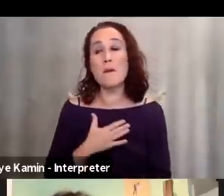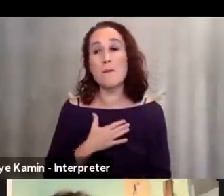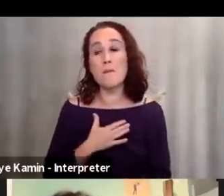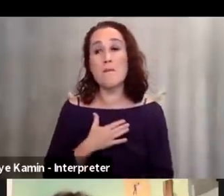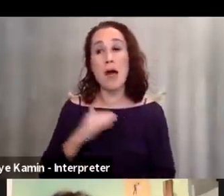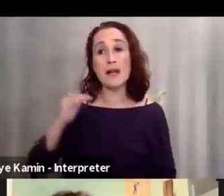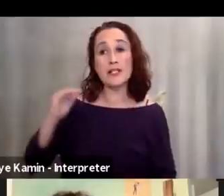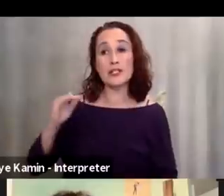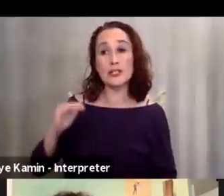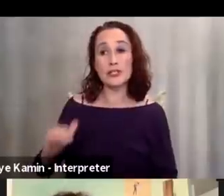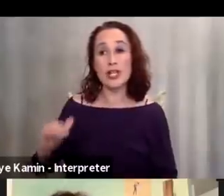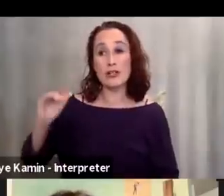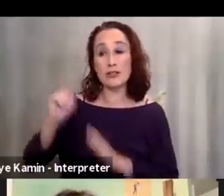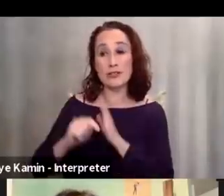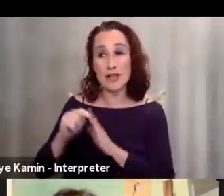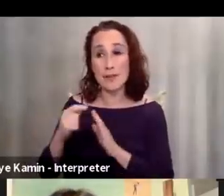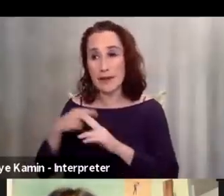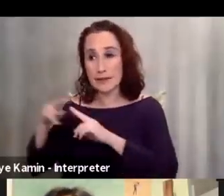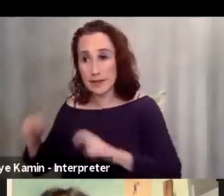other inputs.